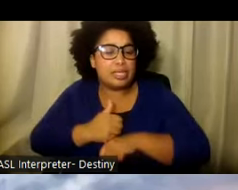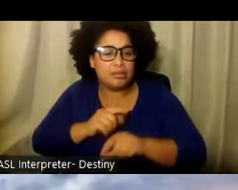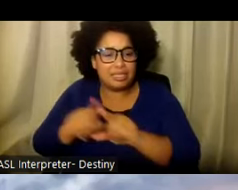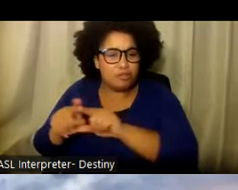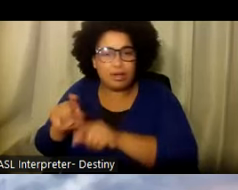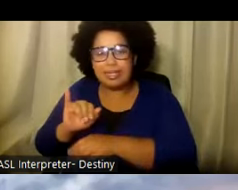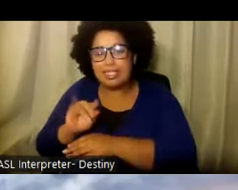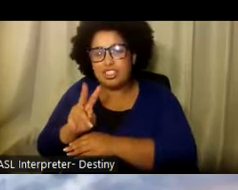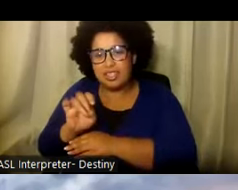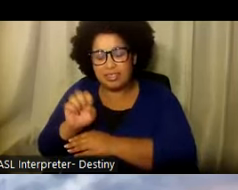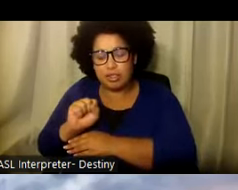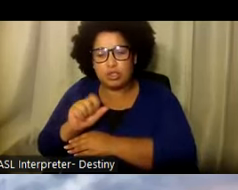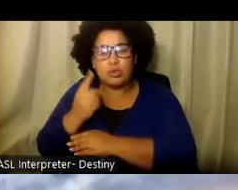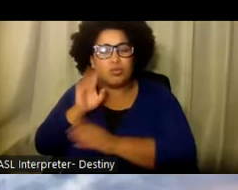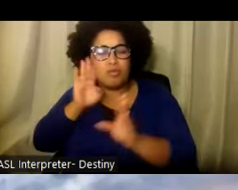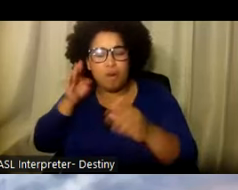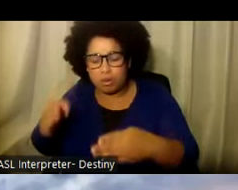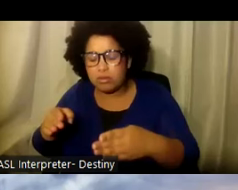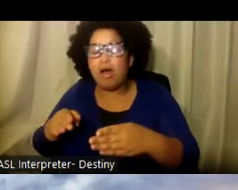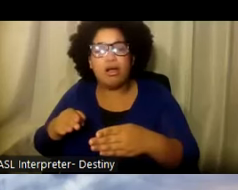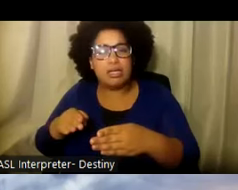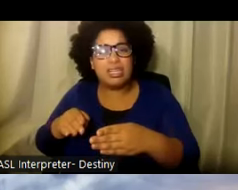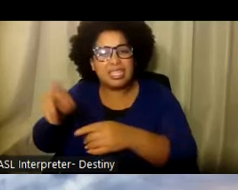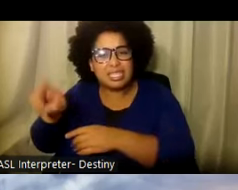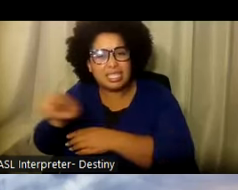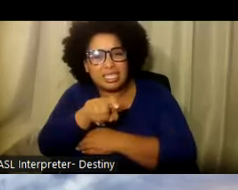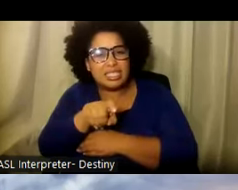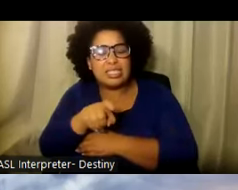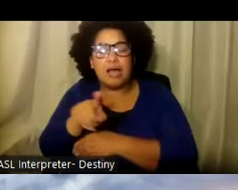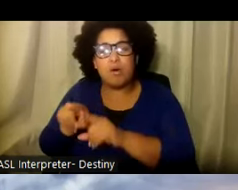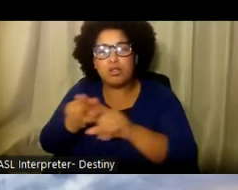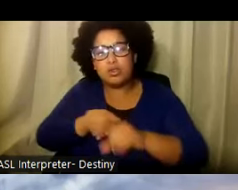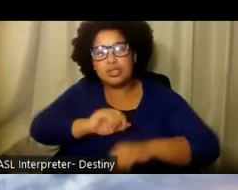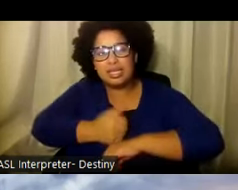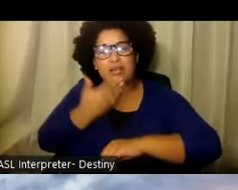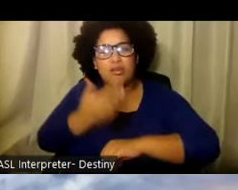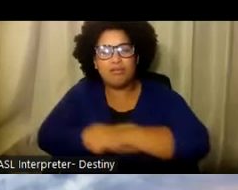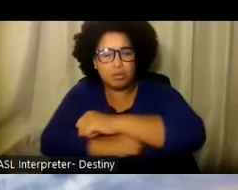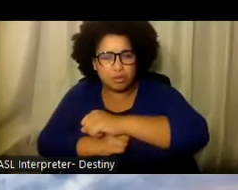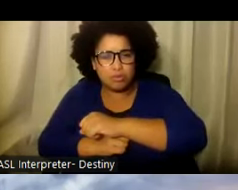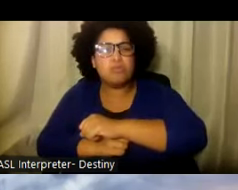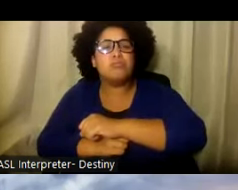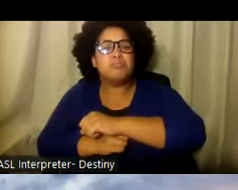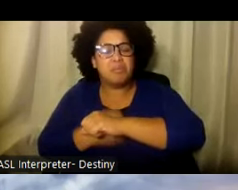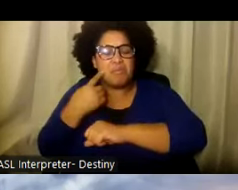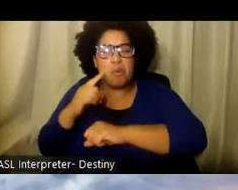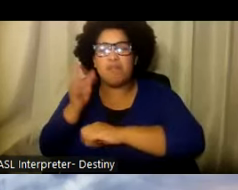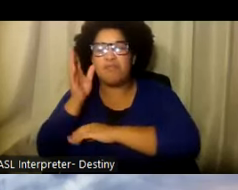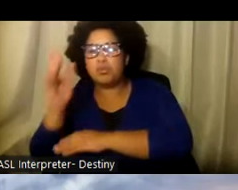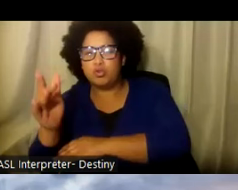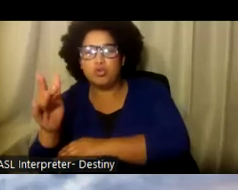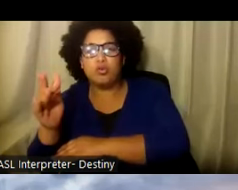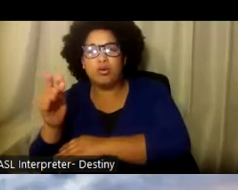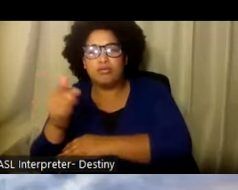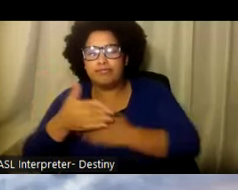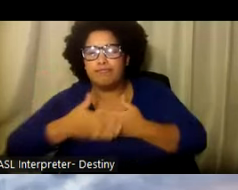address different areas of need and lay a foundation for future efforts to come. This includes addressing workforce development